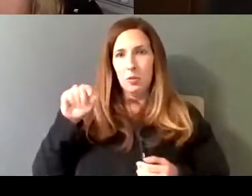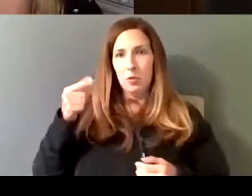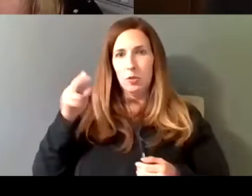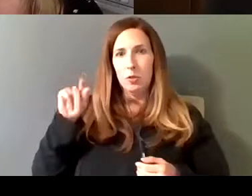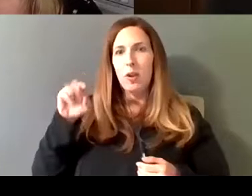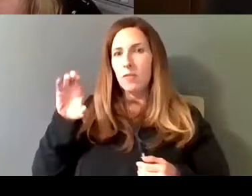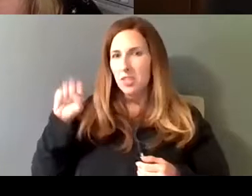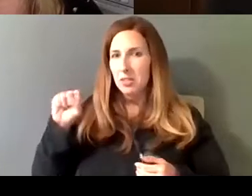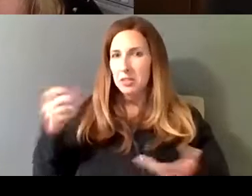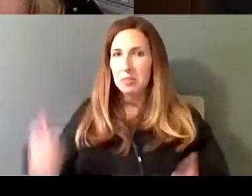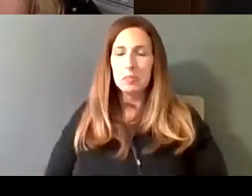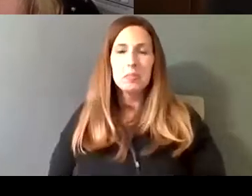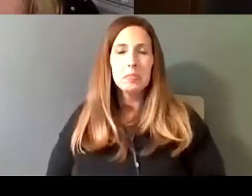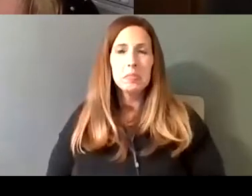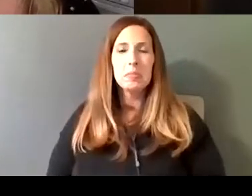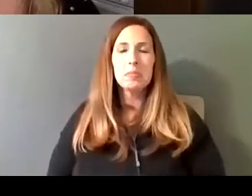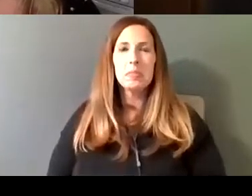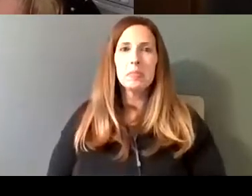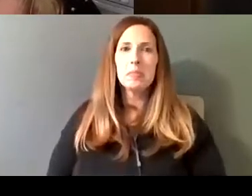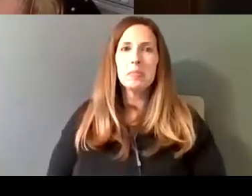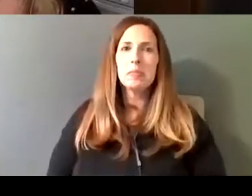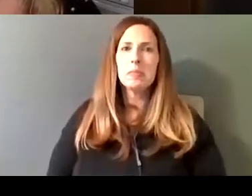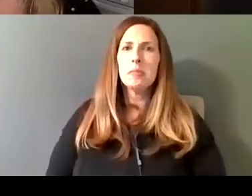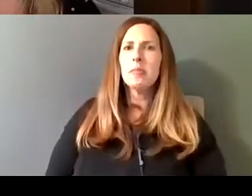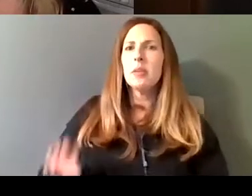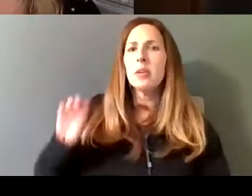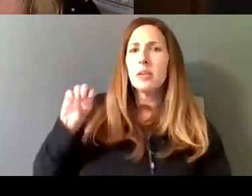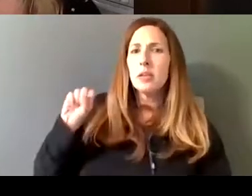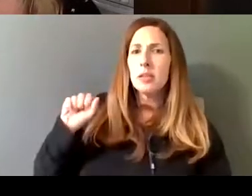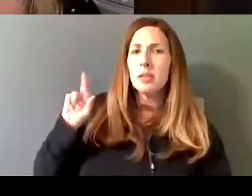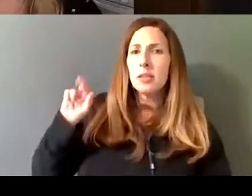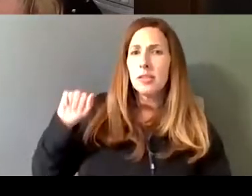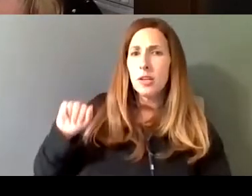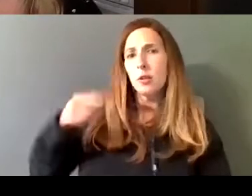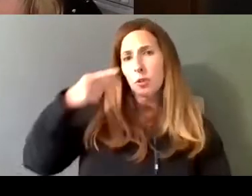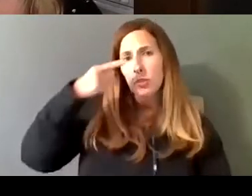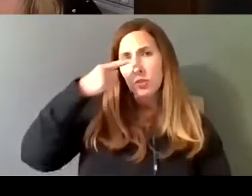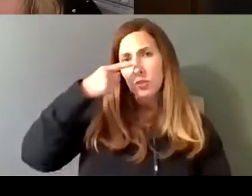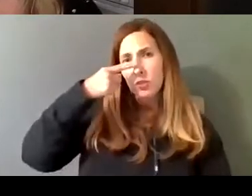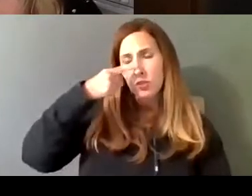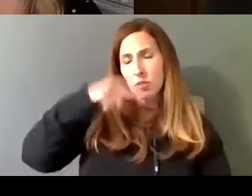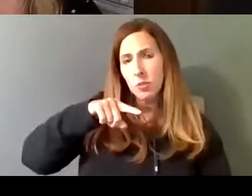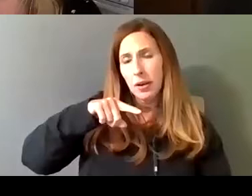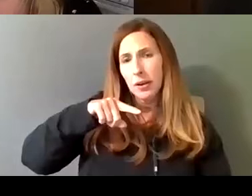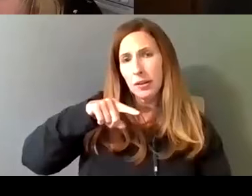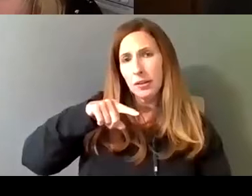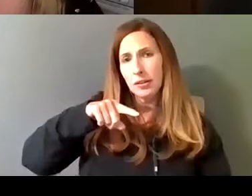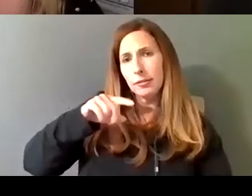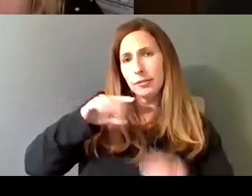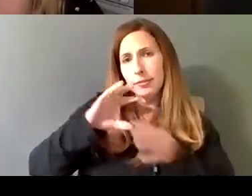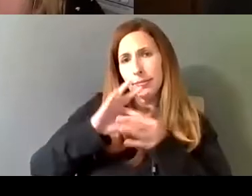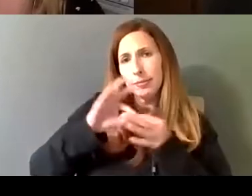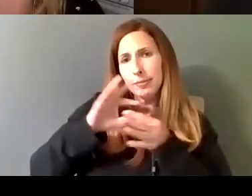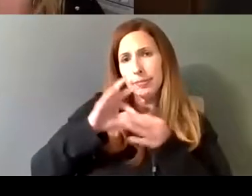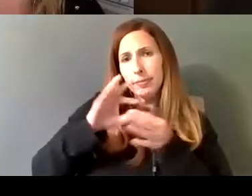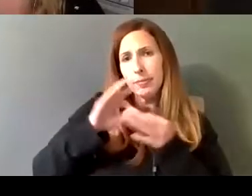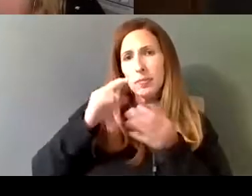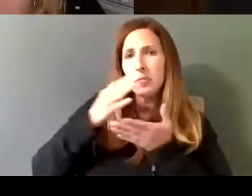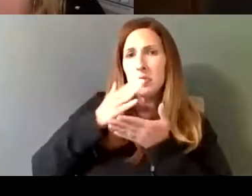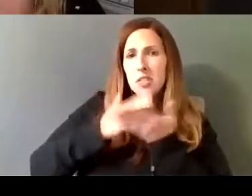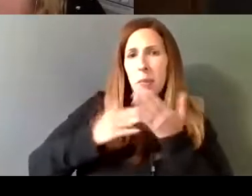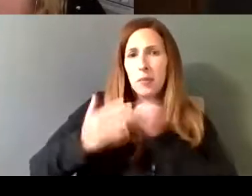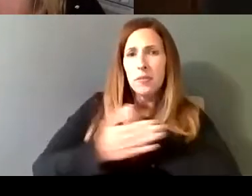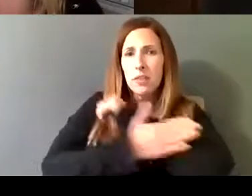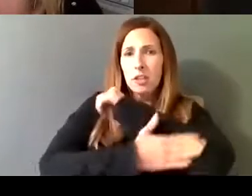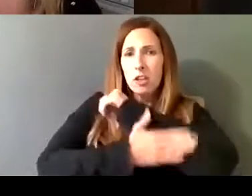on. And Sarah, especially, can you speak to some of the countries of which you're kind of seeing